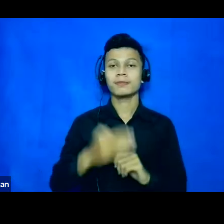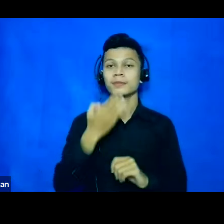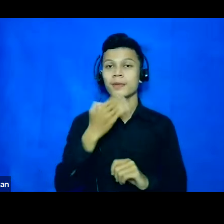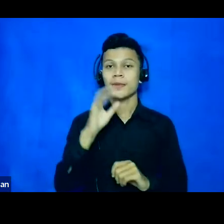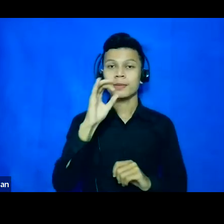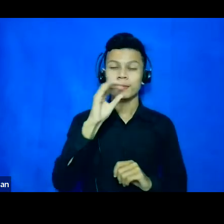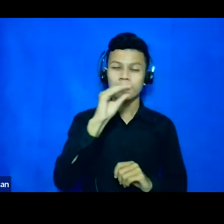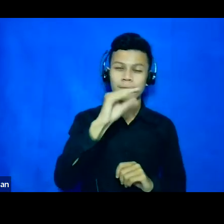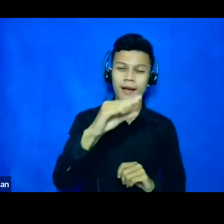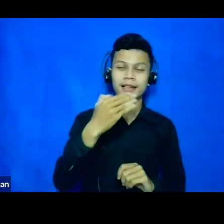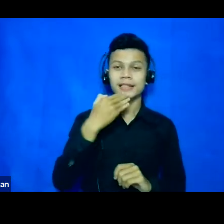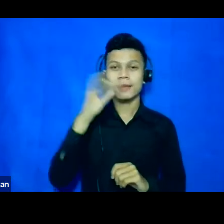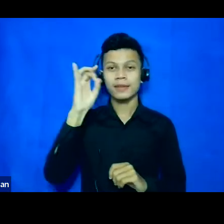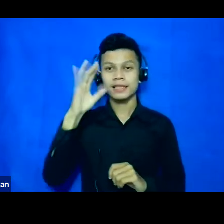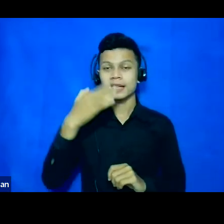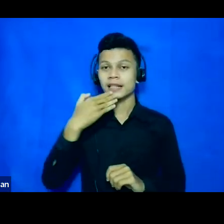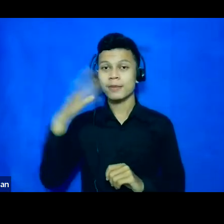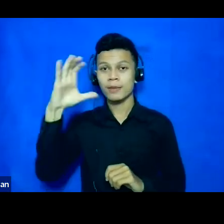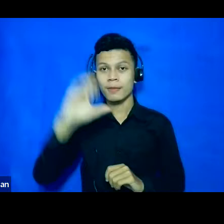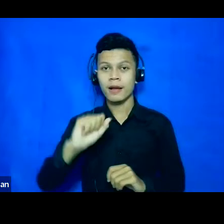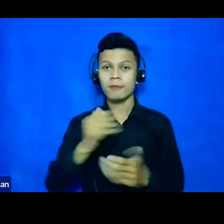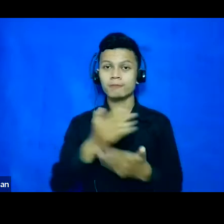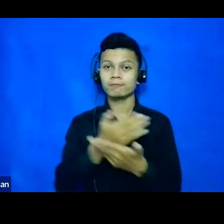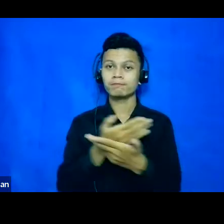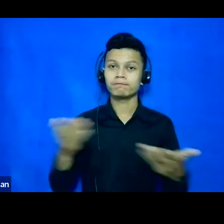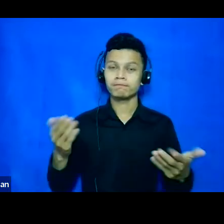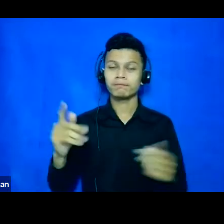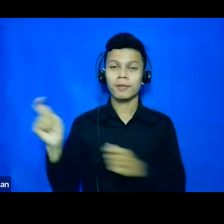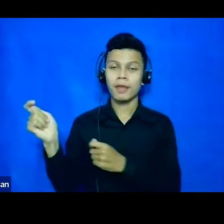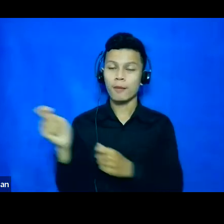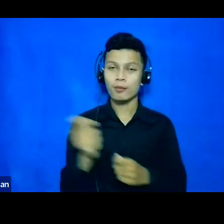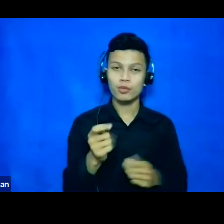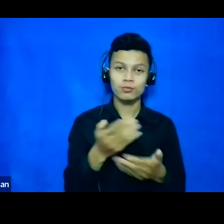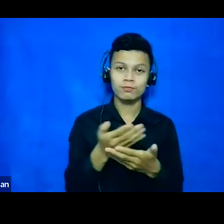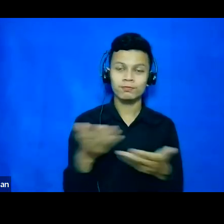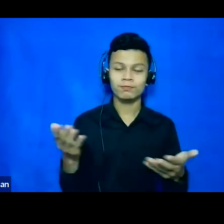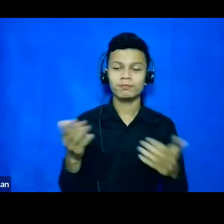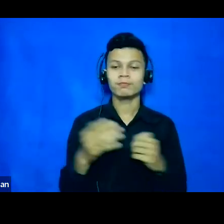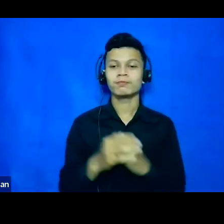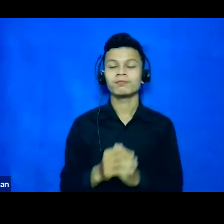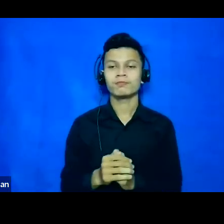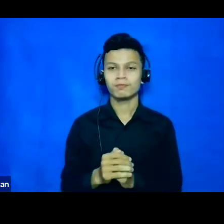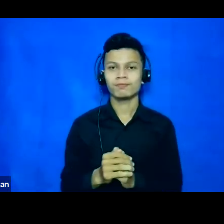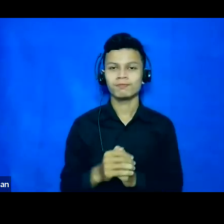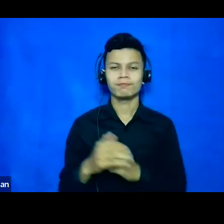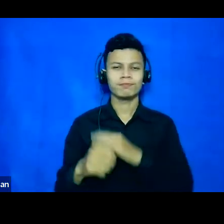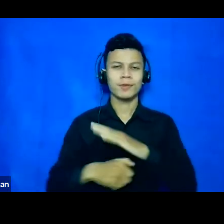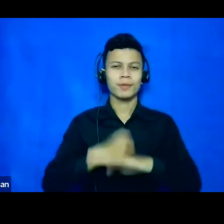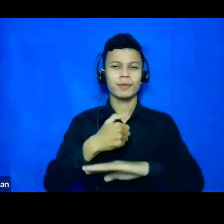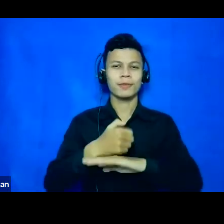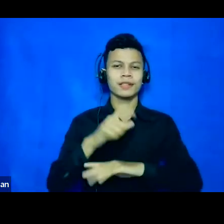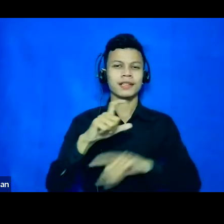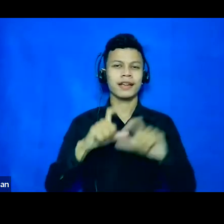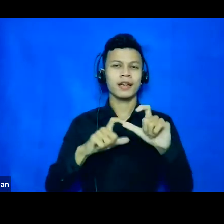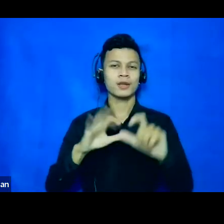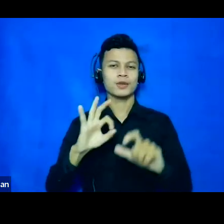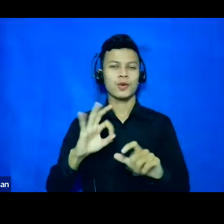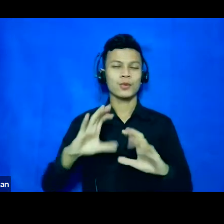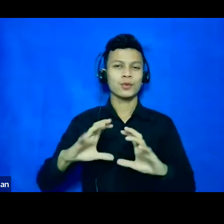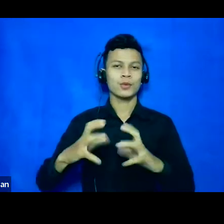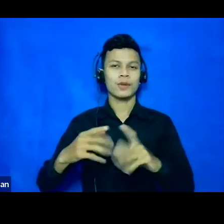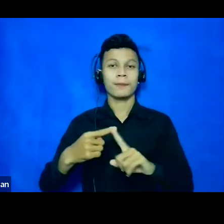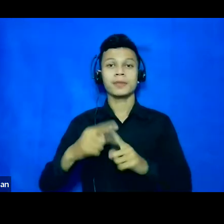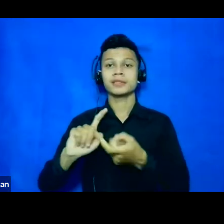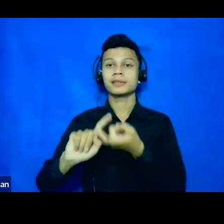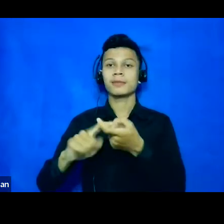evening. Distinguished guests, CSO leaders across the world, colleagues and friends. Before